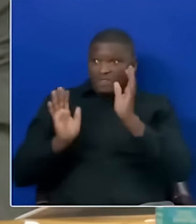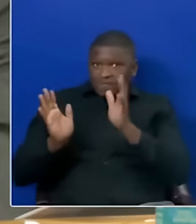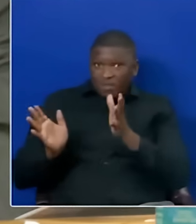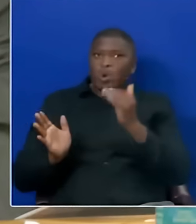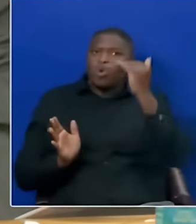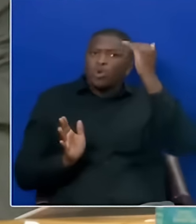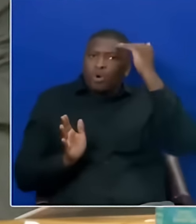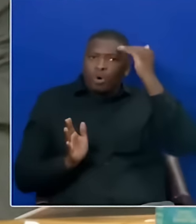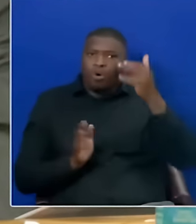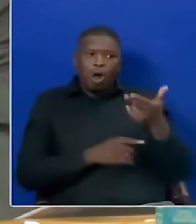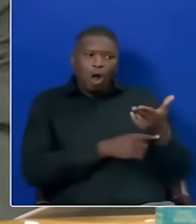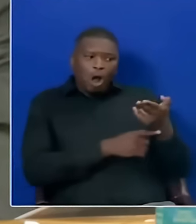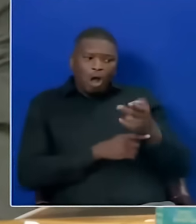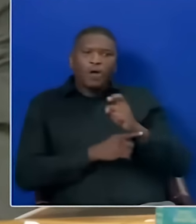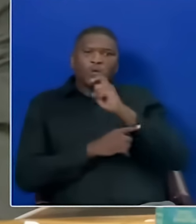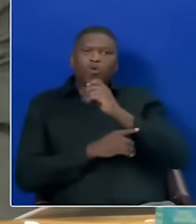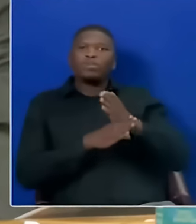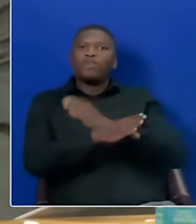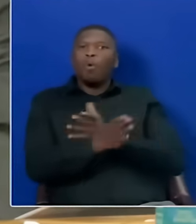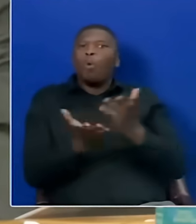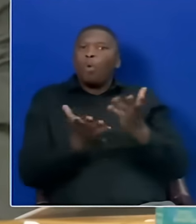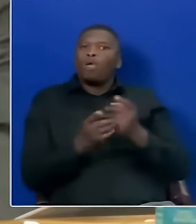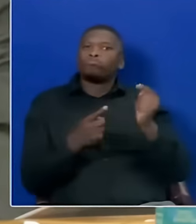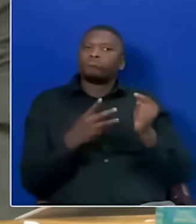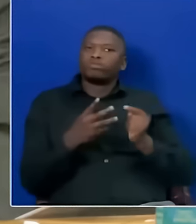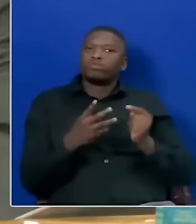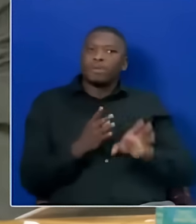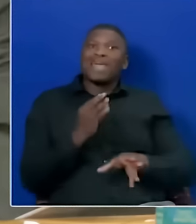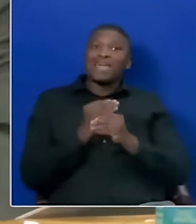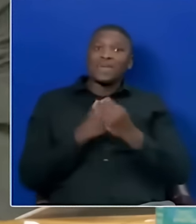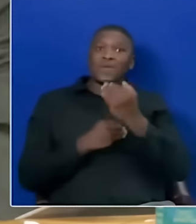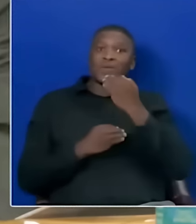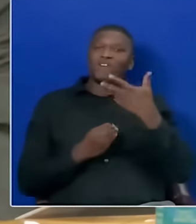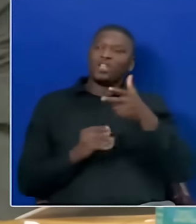hitmen at Vereniging to perform the hit in Vereniging.